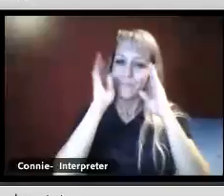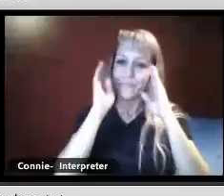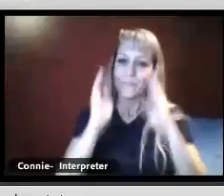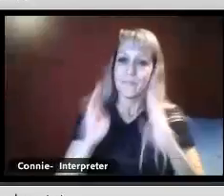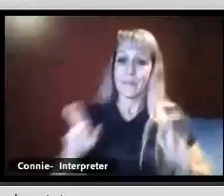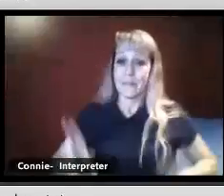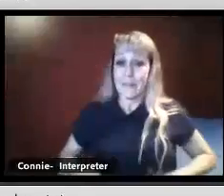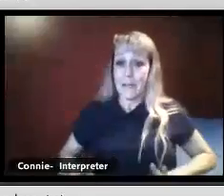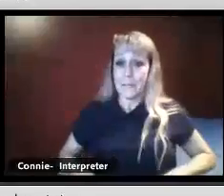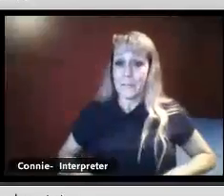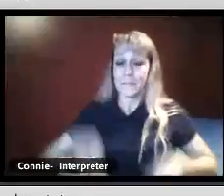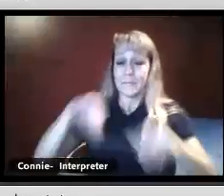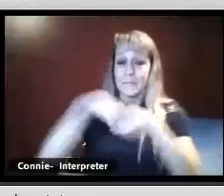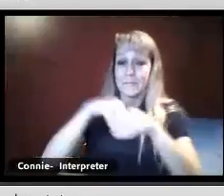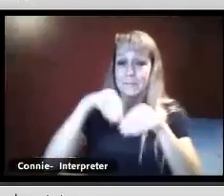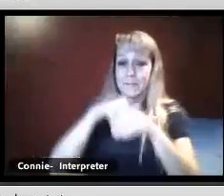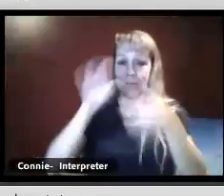inside story.